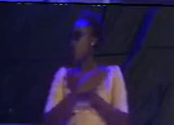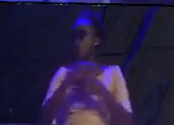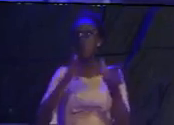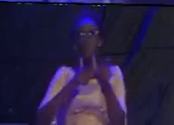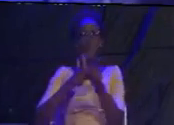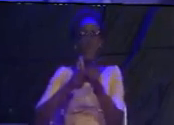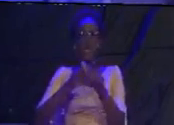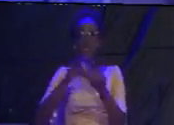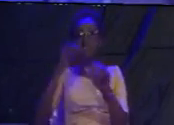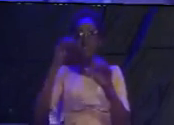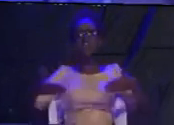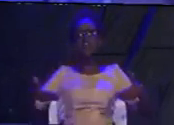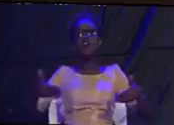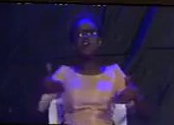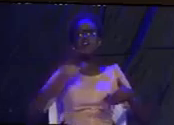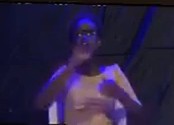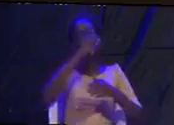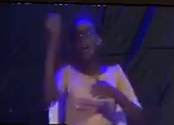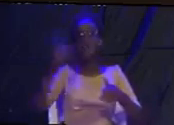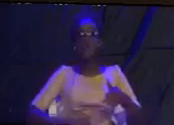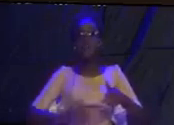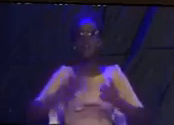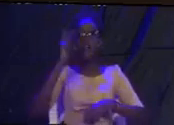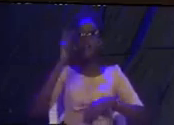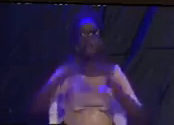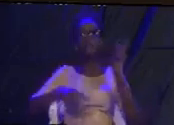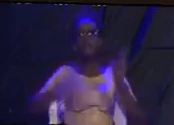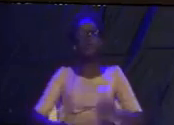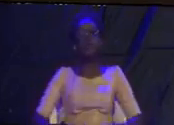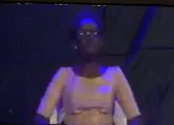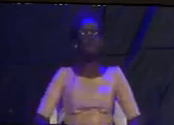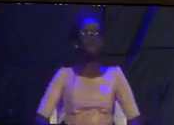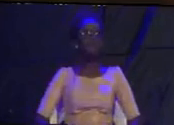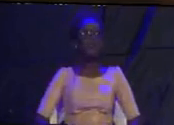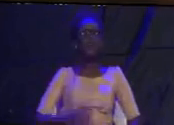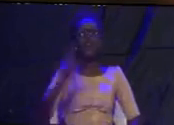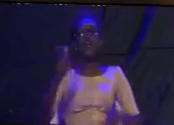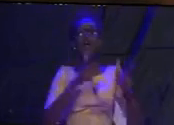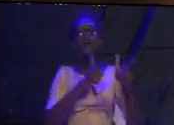Jesus. No African daughters and sons will be